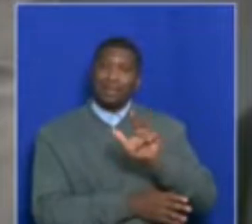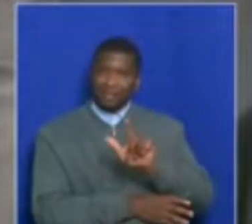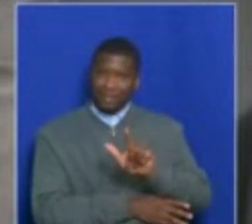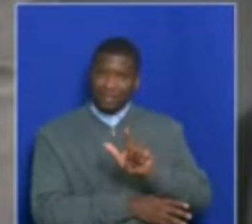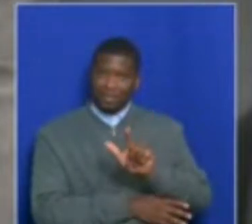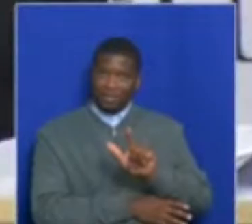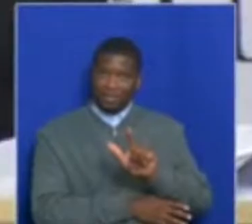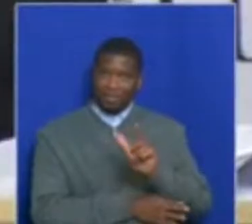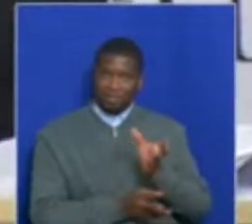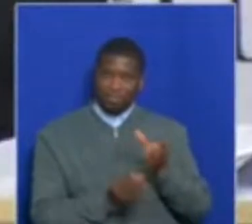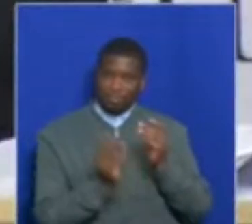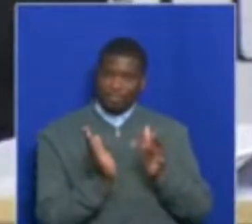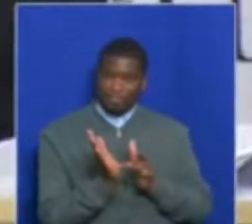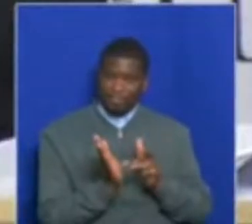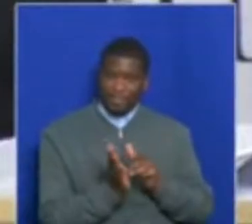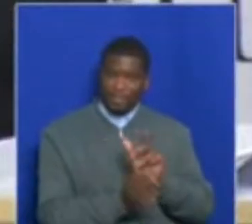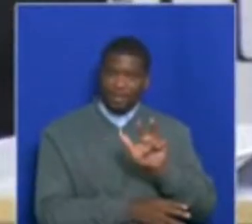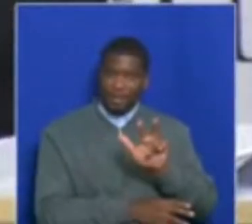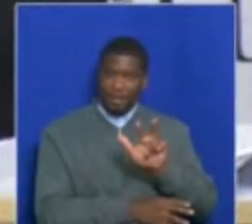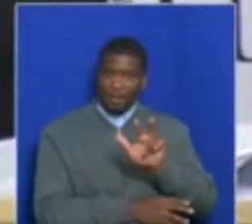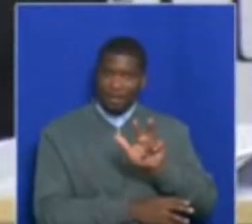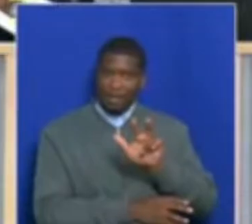897.